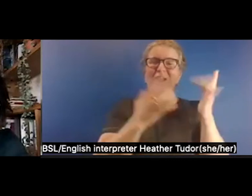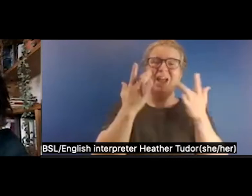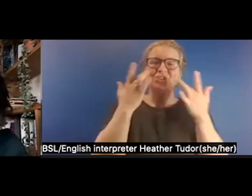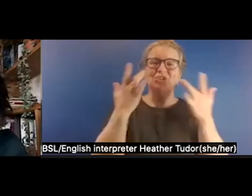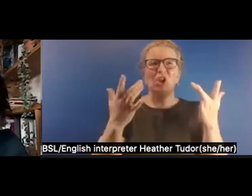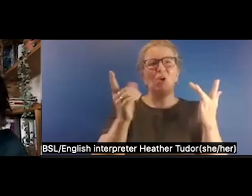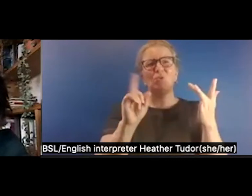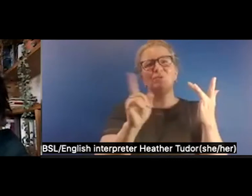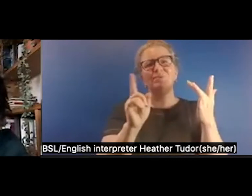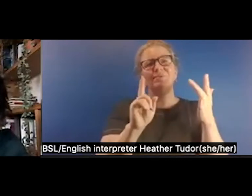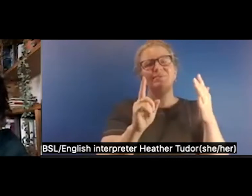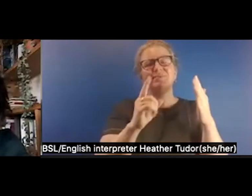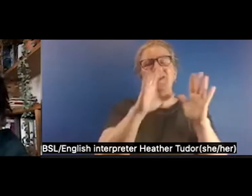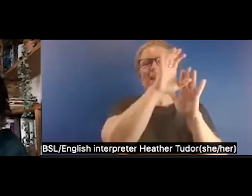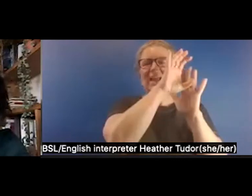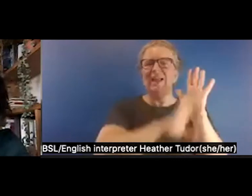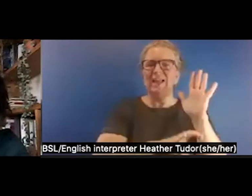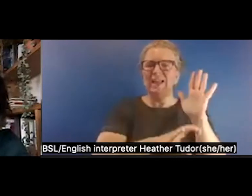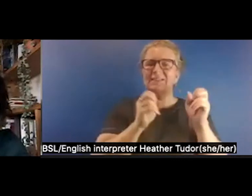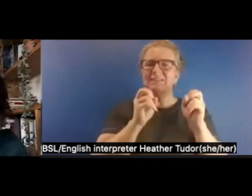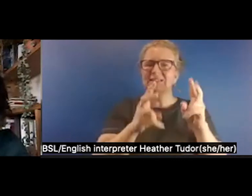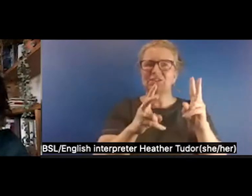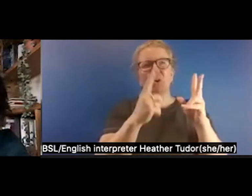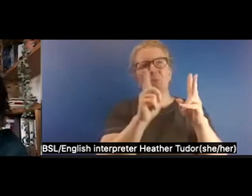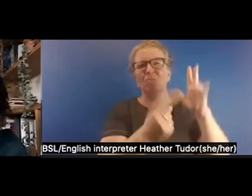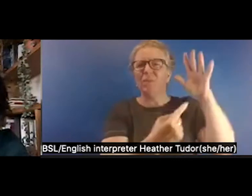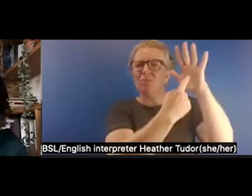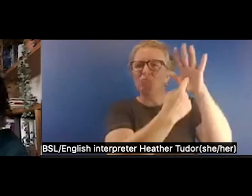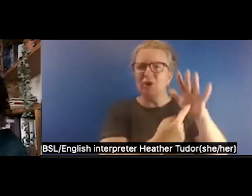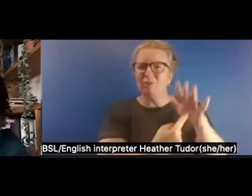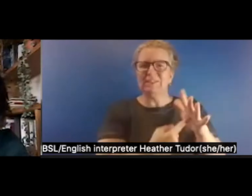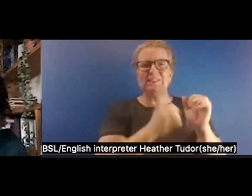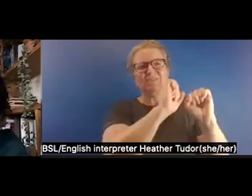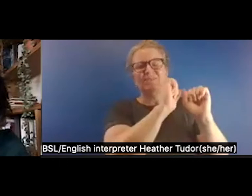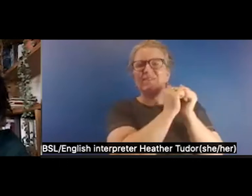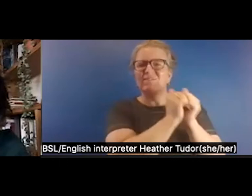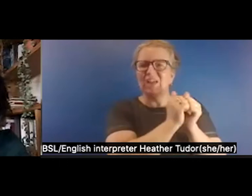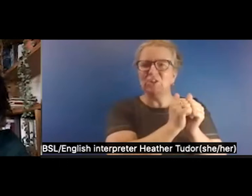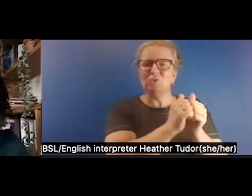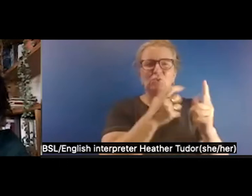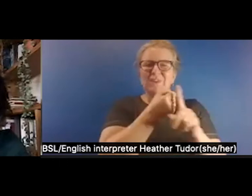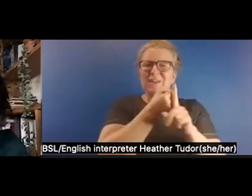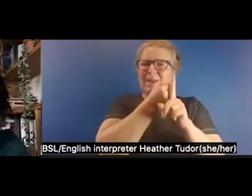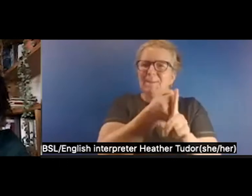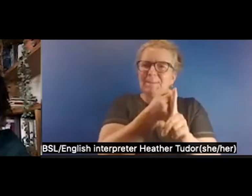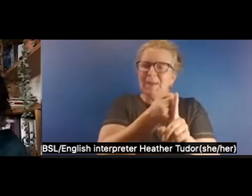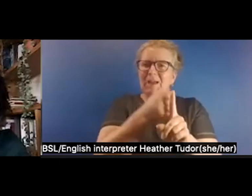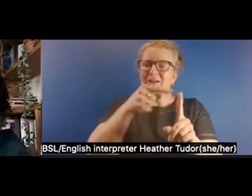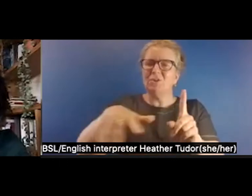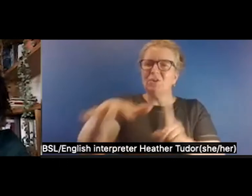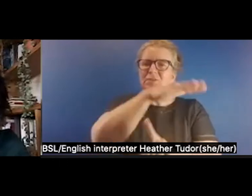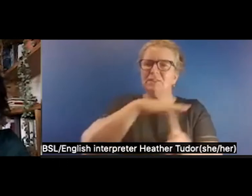prioritized within the caste system and what values it has and the impact it has on society.